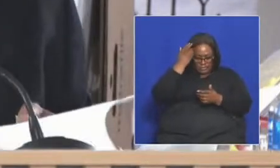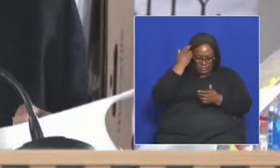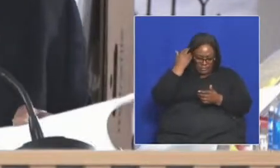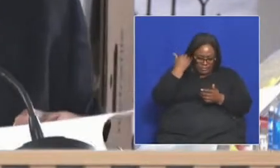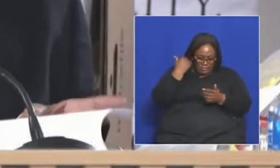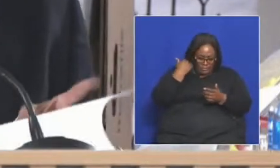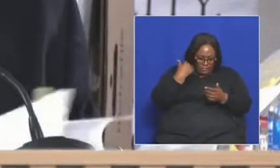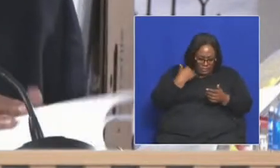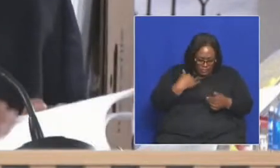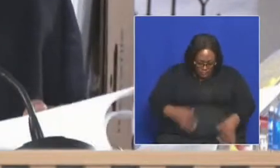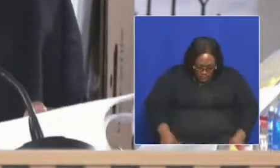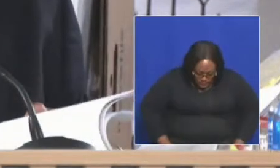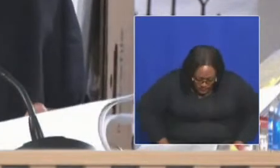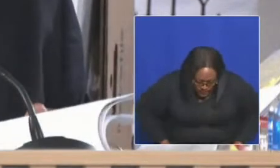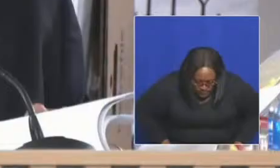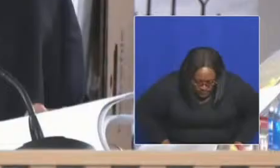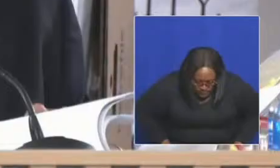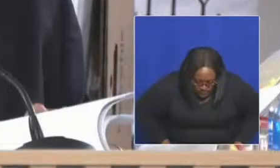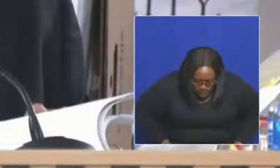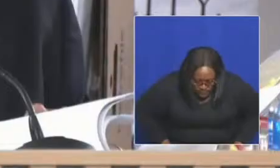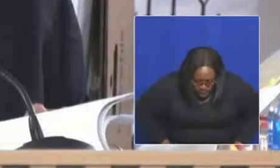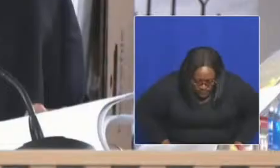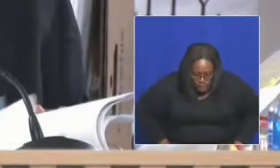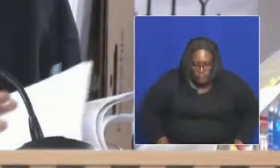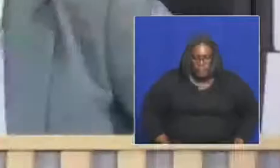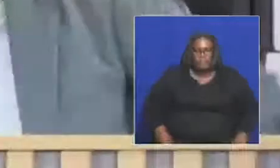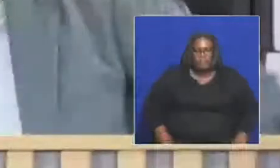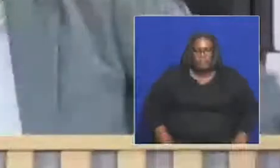179. Page 179.